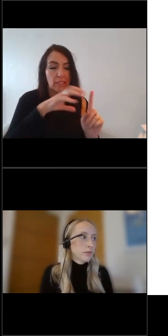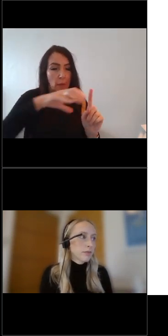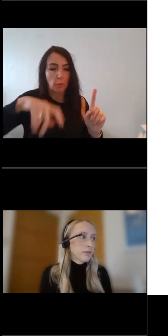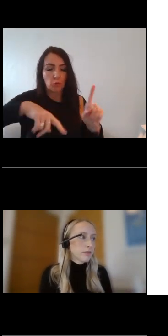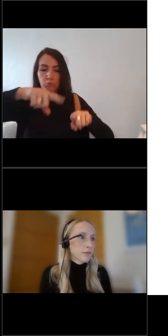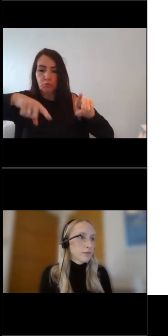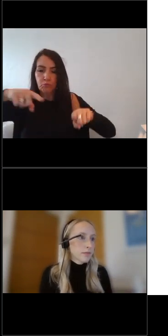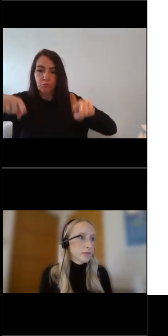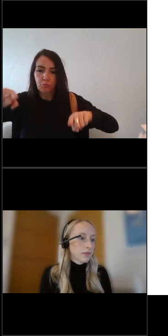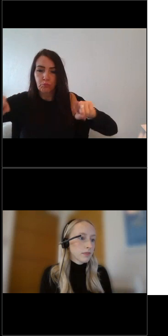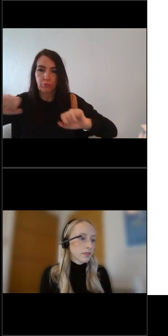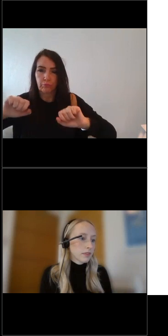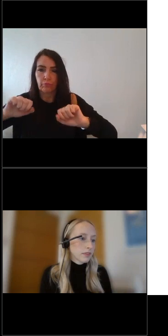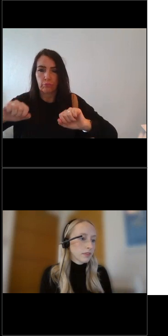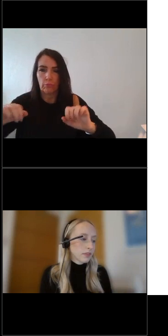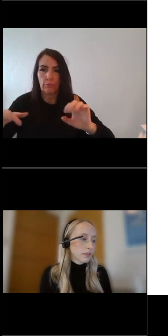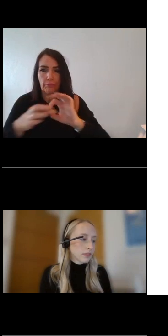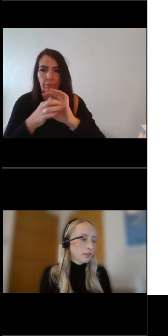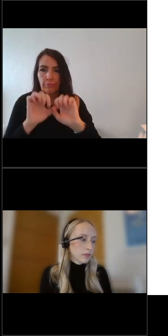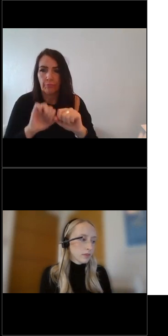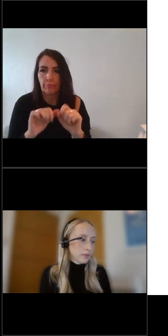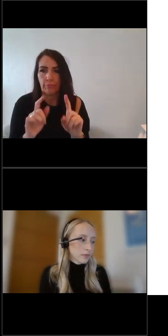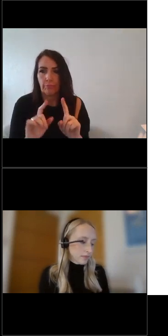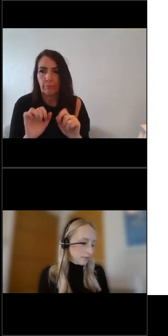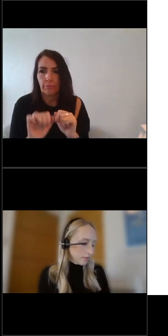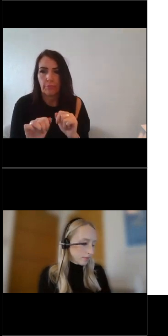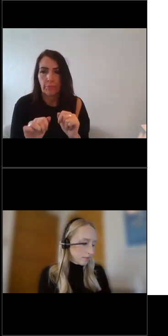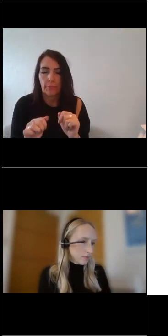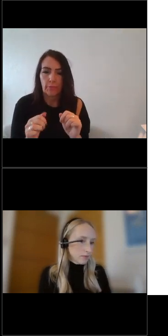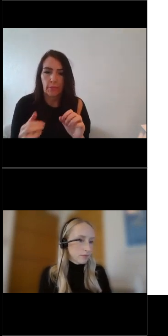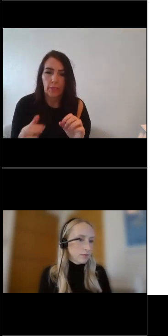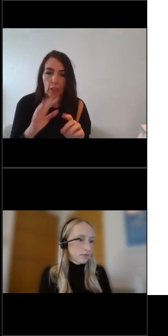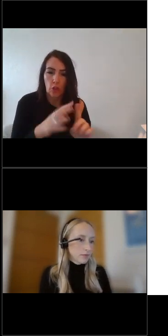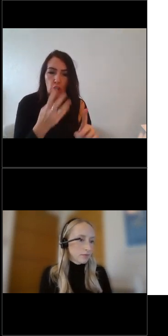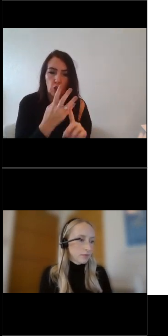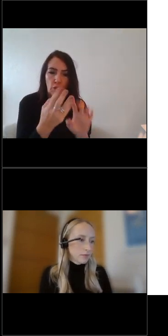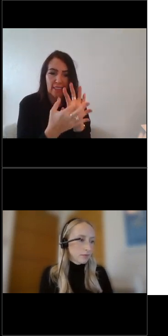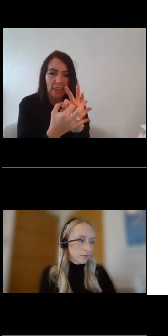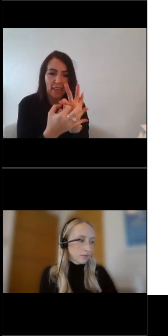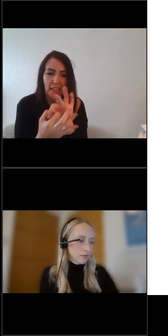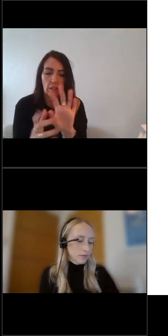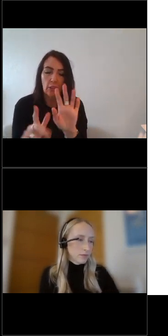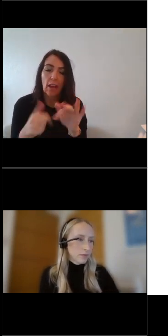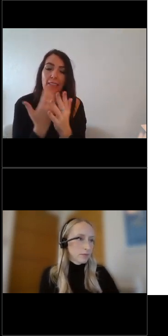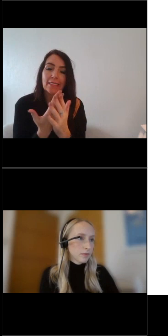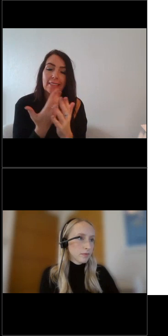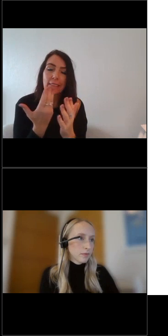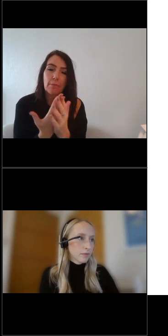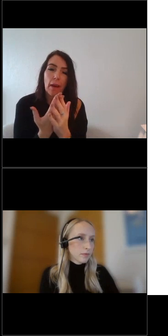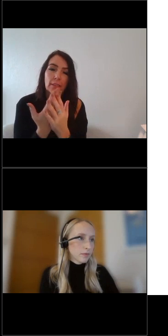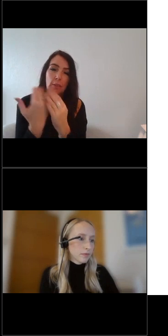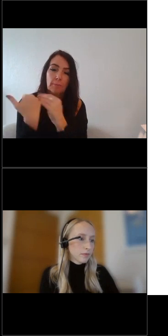place according to the nature of the grid connection and the total demand that you will have.